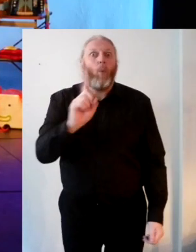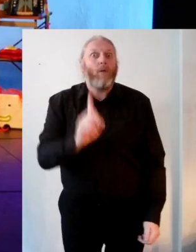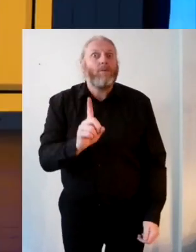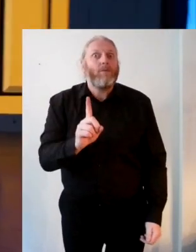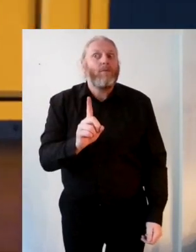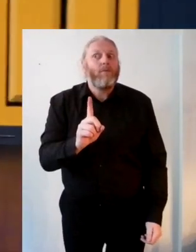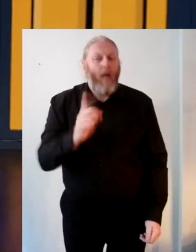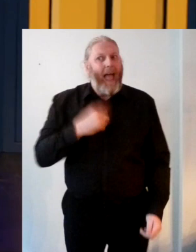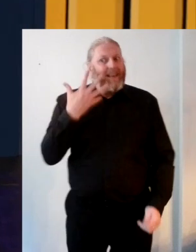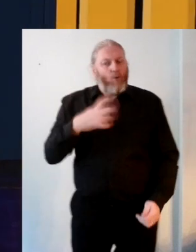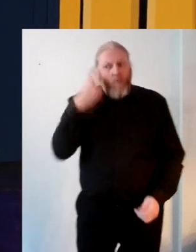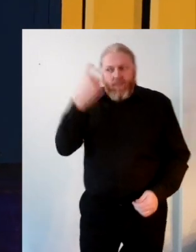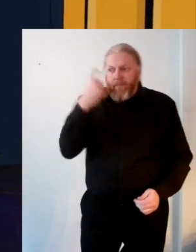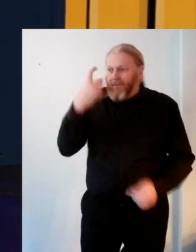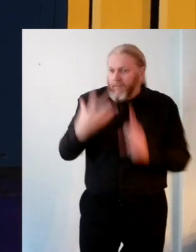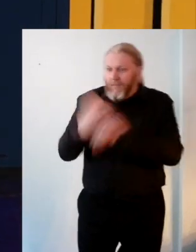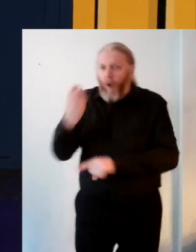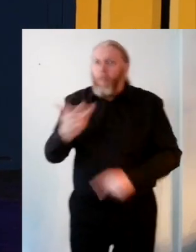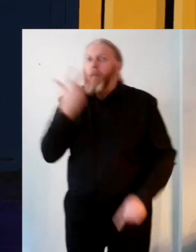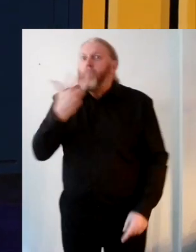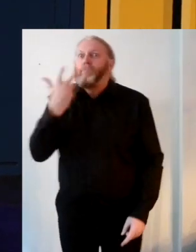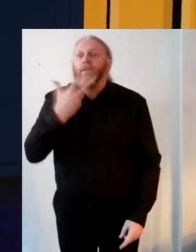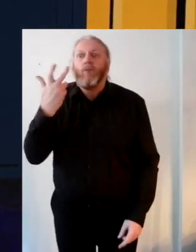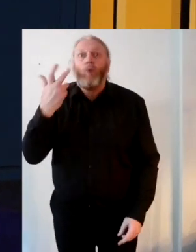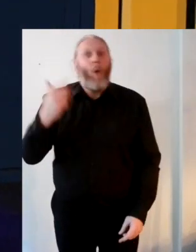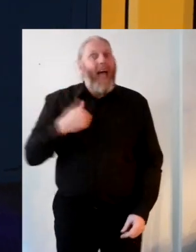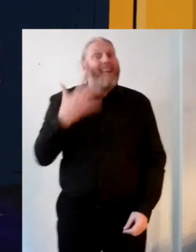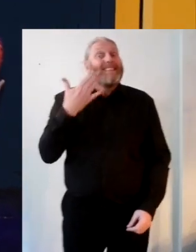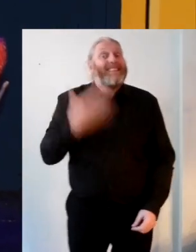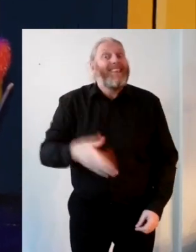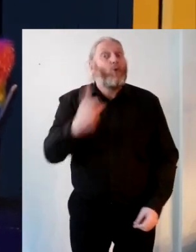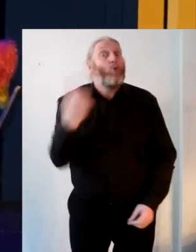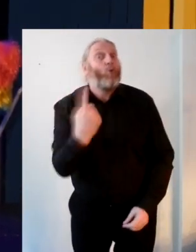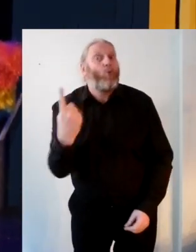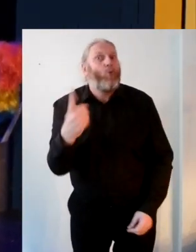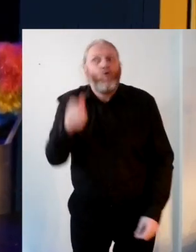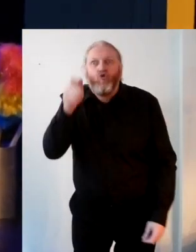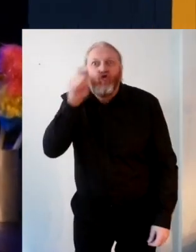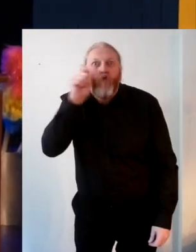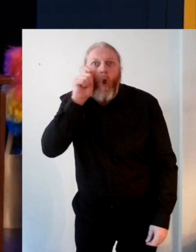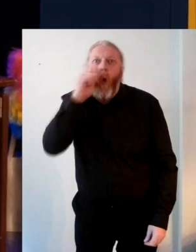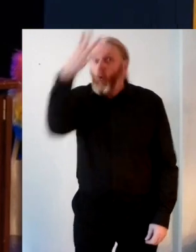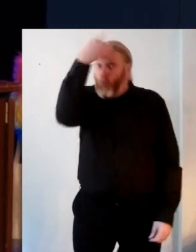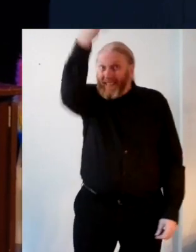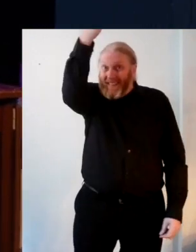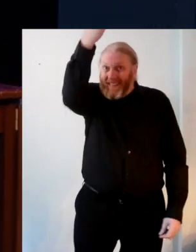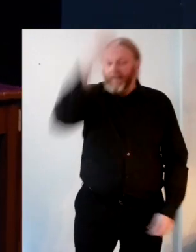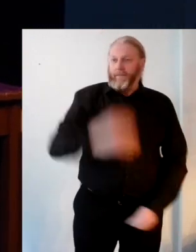I need to solve the case of the plums. And for that, we will need Sherlock Tweedy.